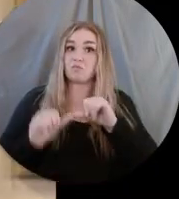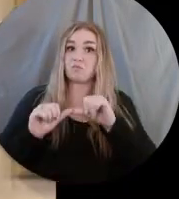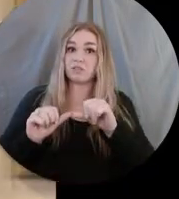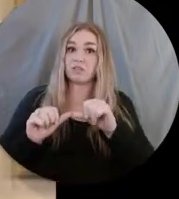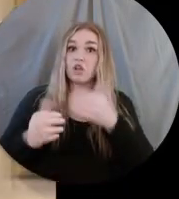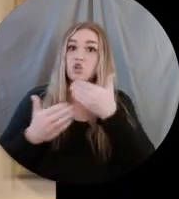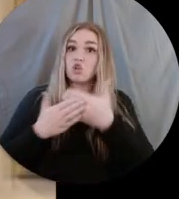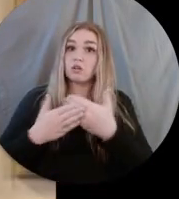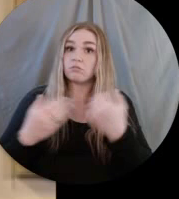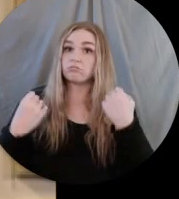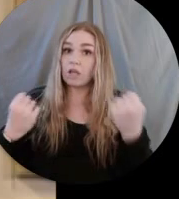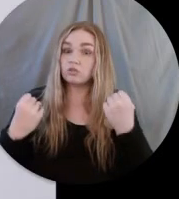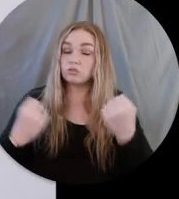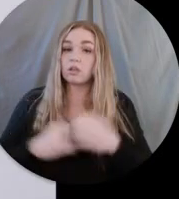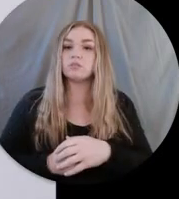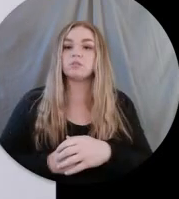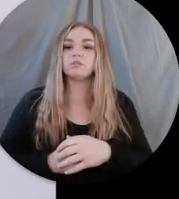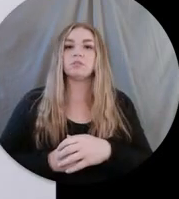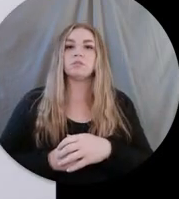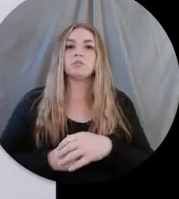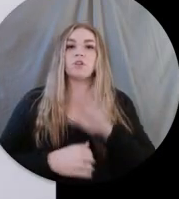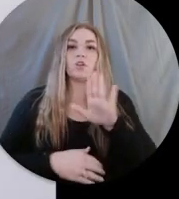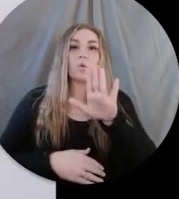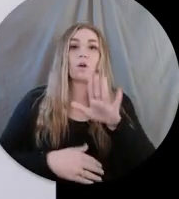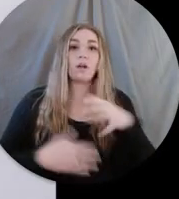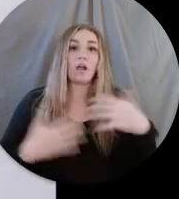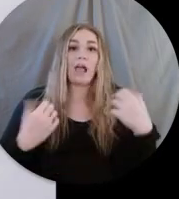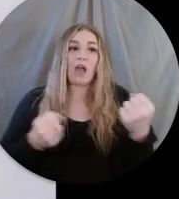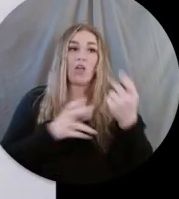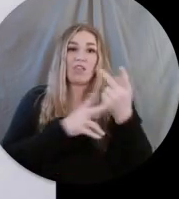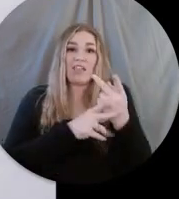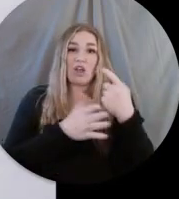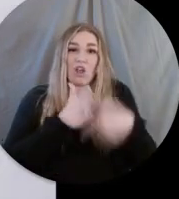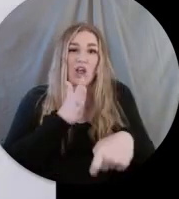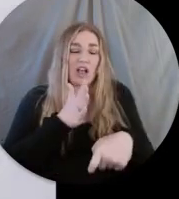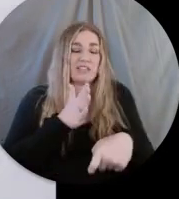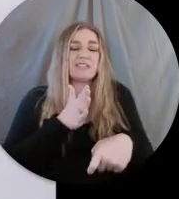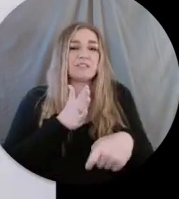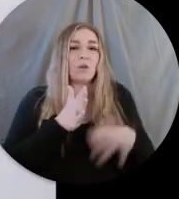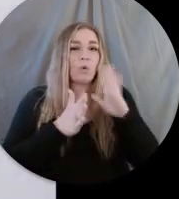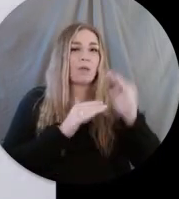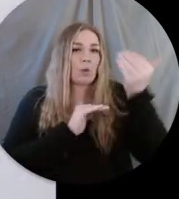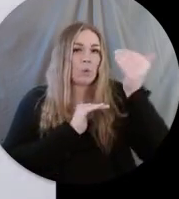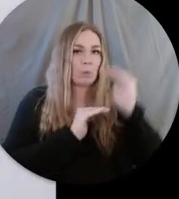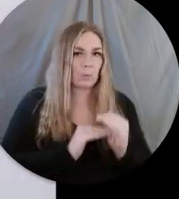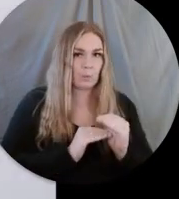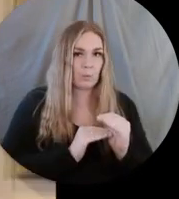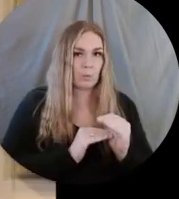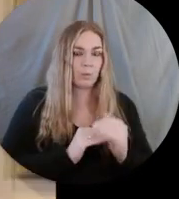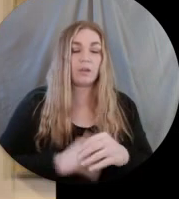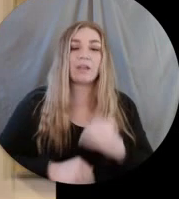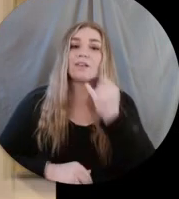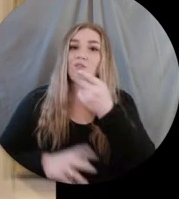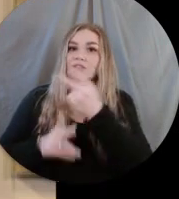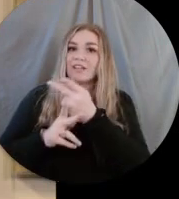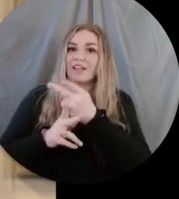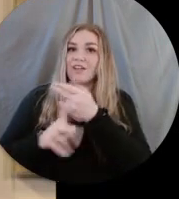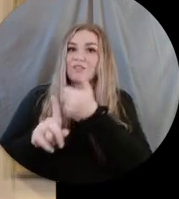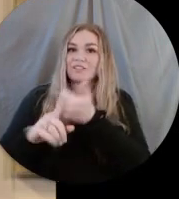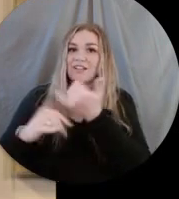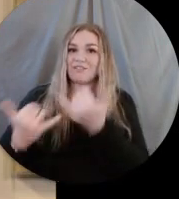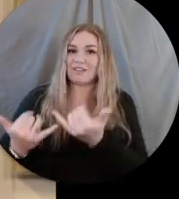hard-earned money for, will largely not be there. You take care of yourself now and it will be good to you. Your